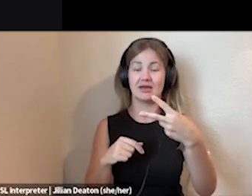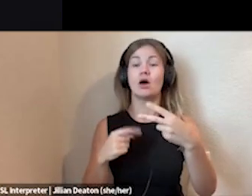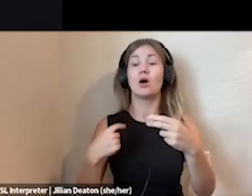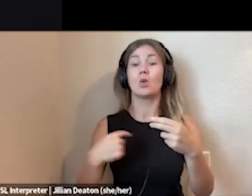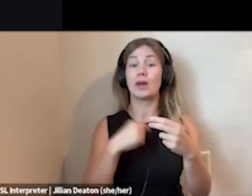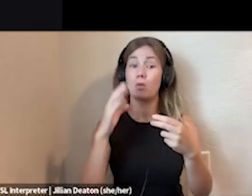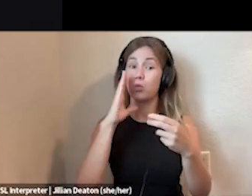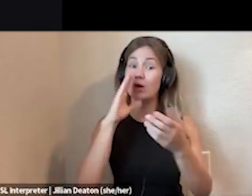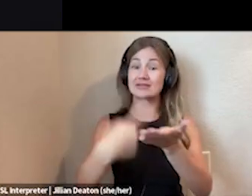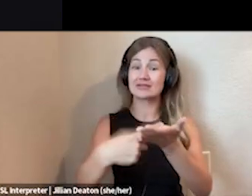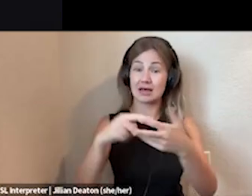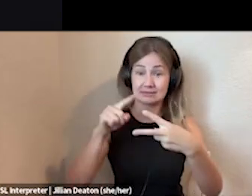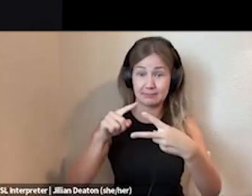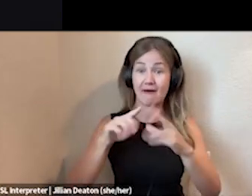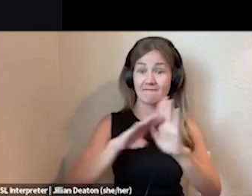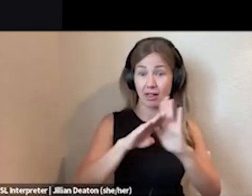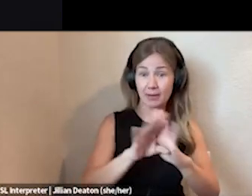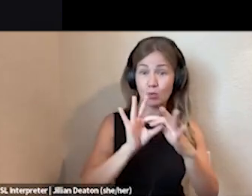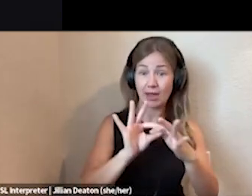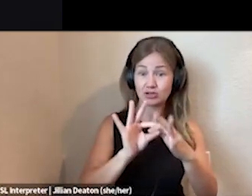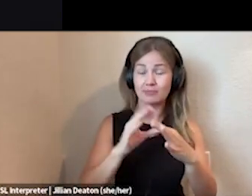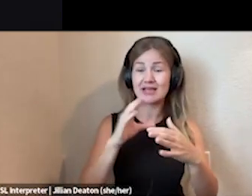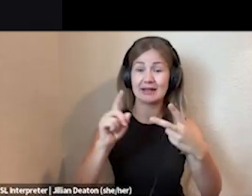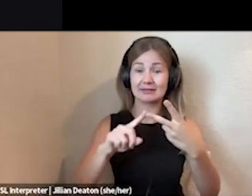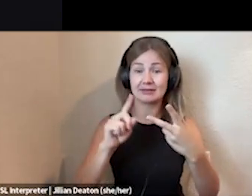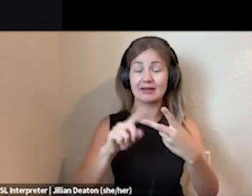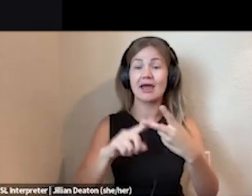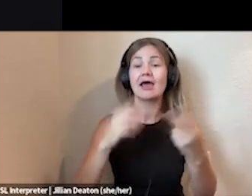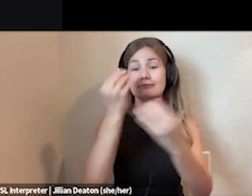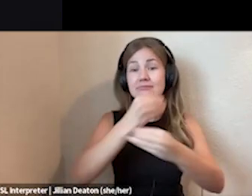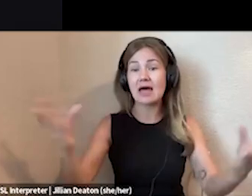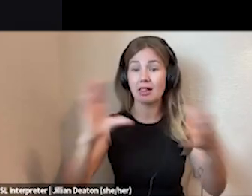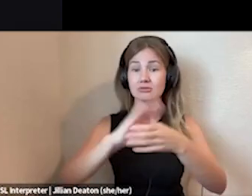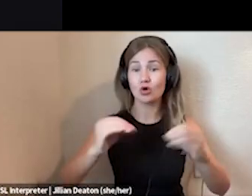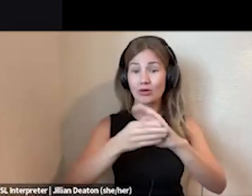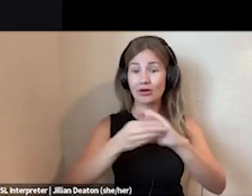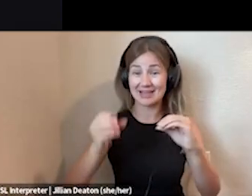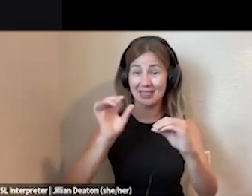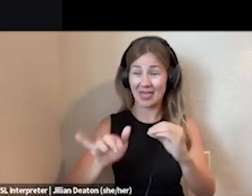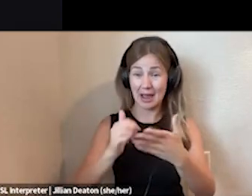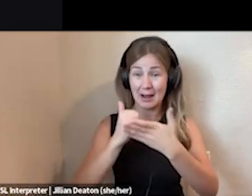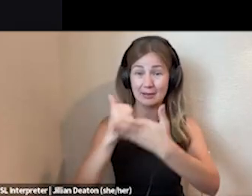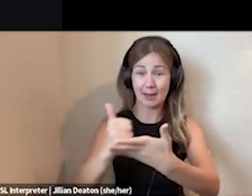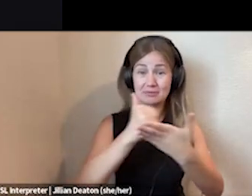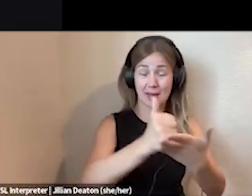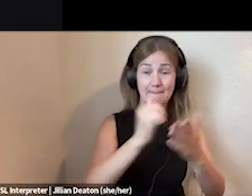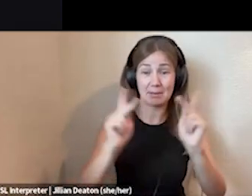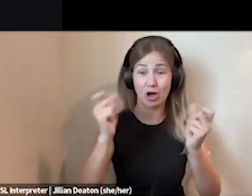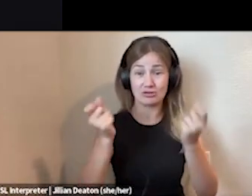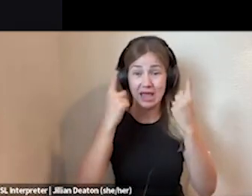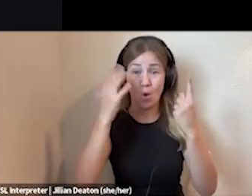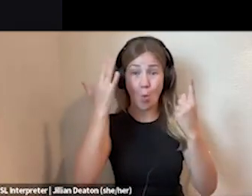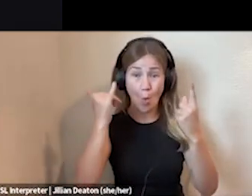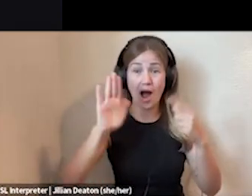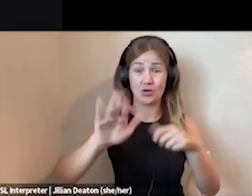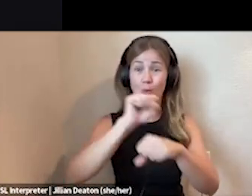to develop relationships and we're going to tell stories that help us understand why your work matters. These are not soft